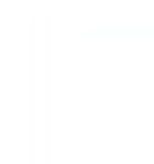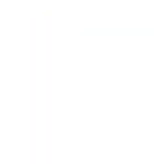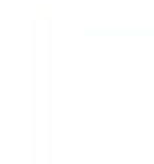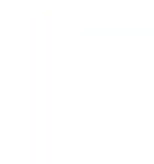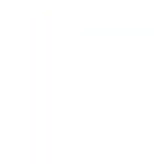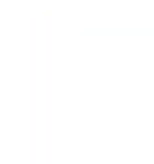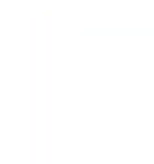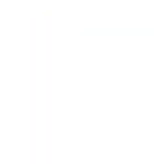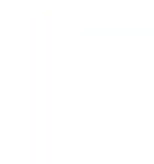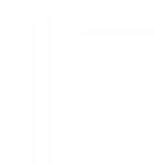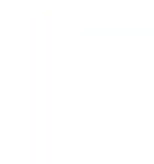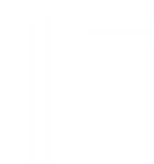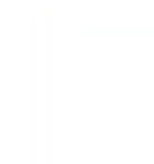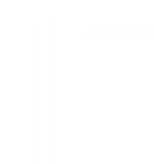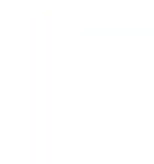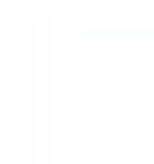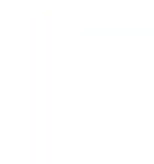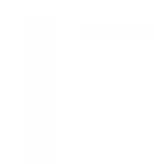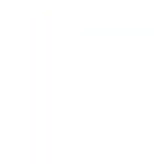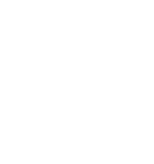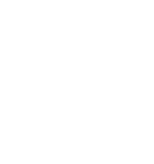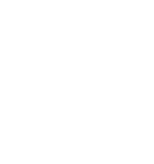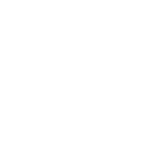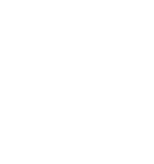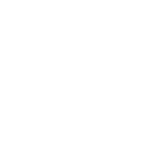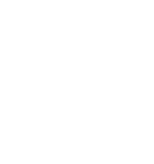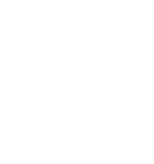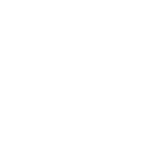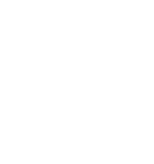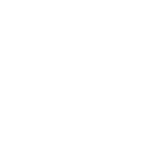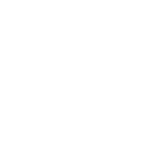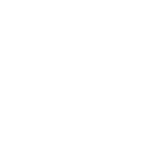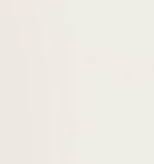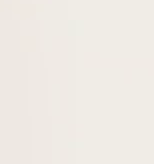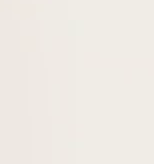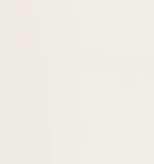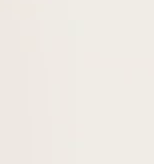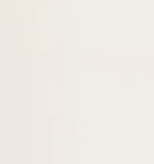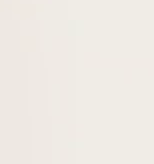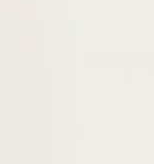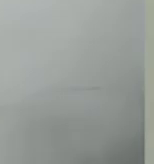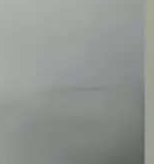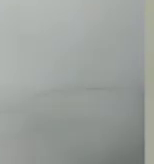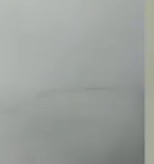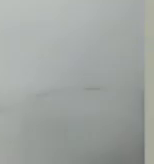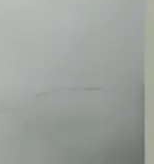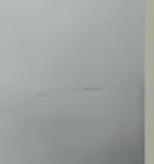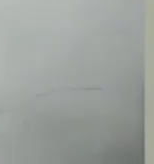That is all for today. Thank you so much.